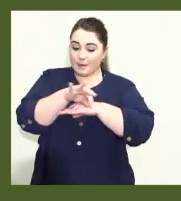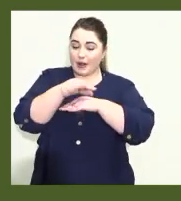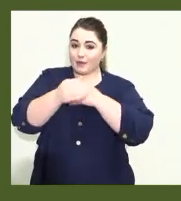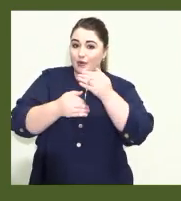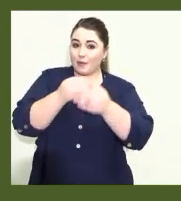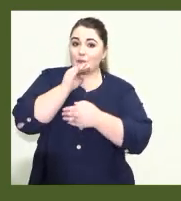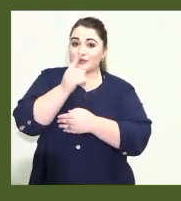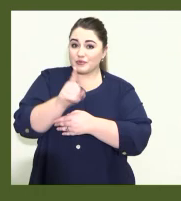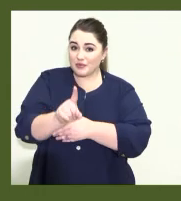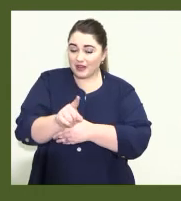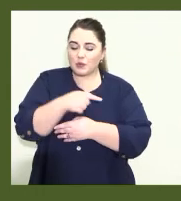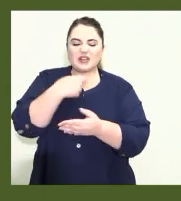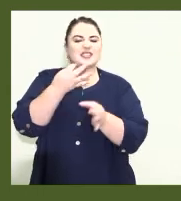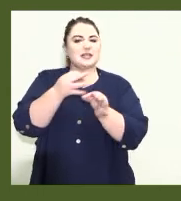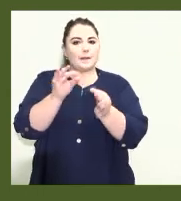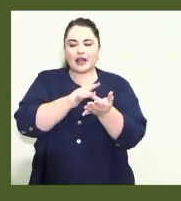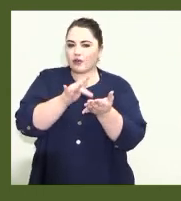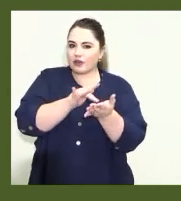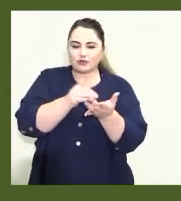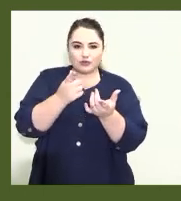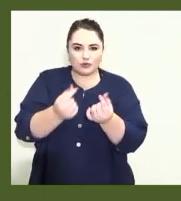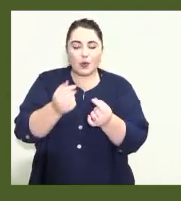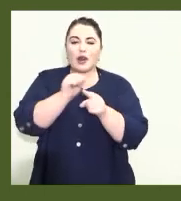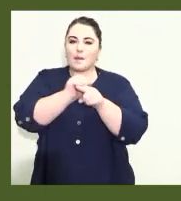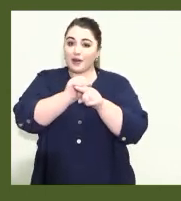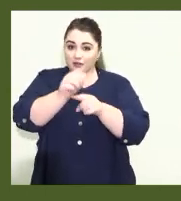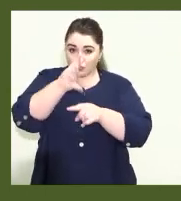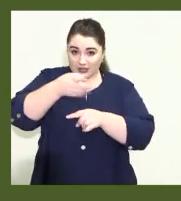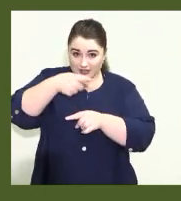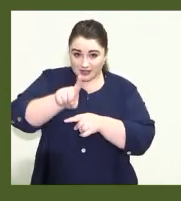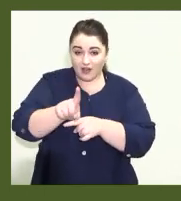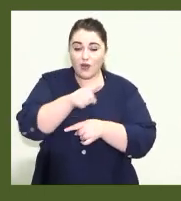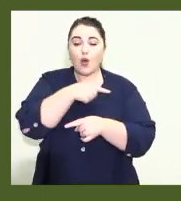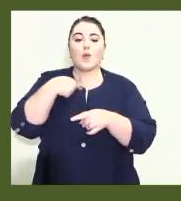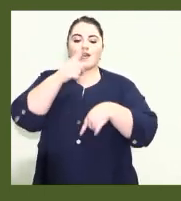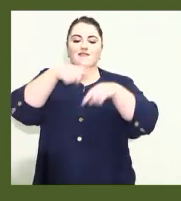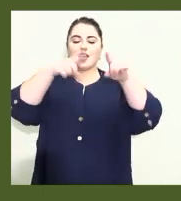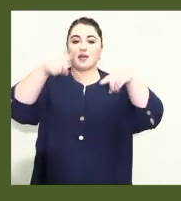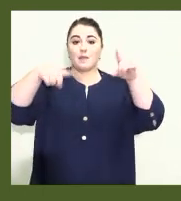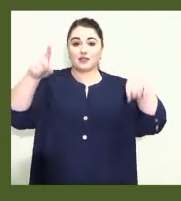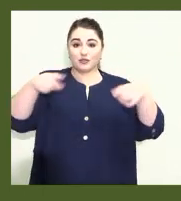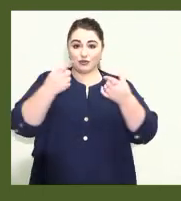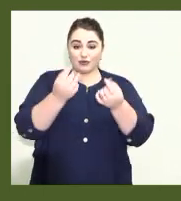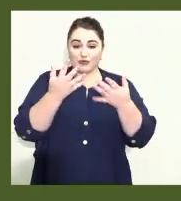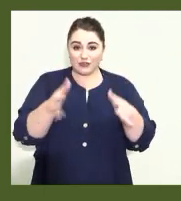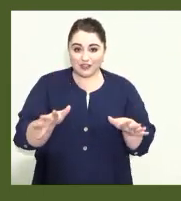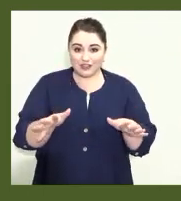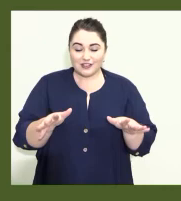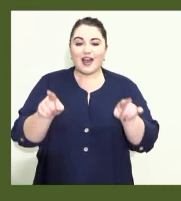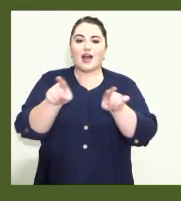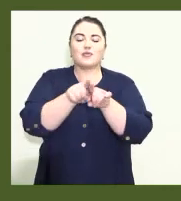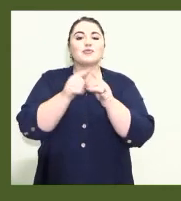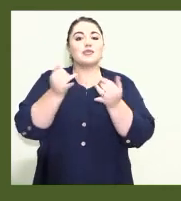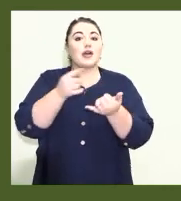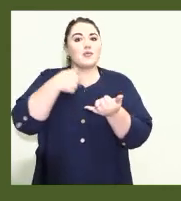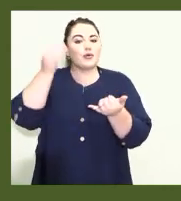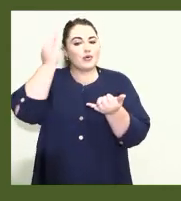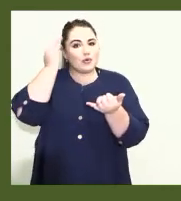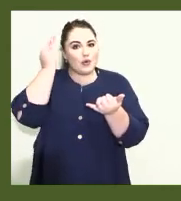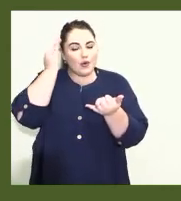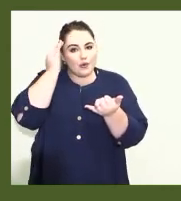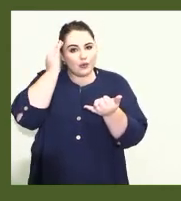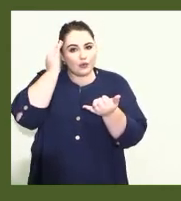process. We've done some simple calculations and you're going to practice them. We have done the variables. And we know